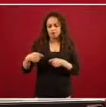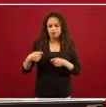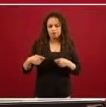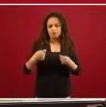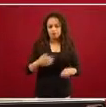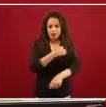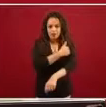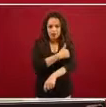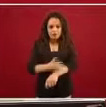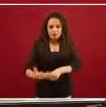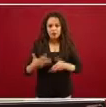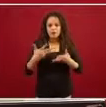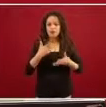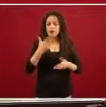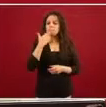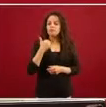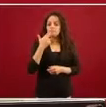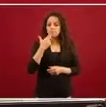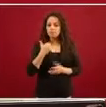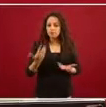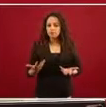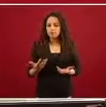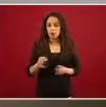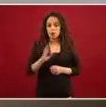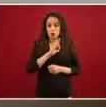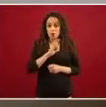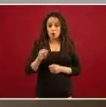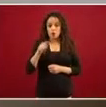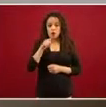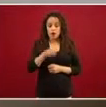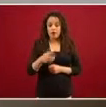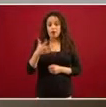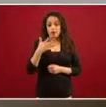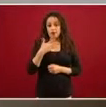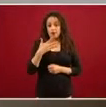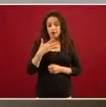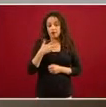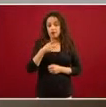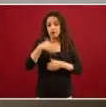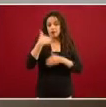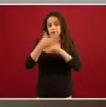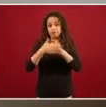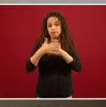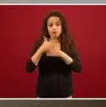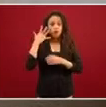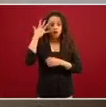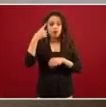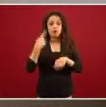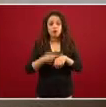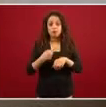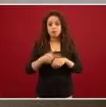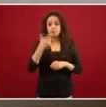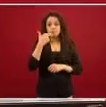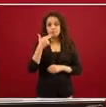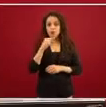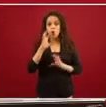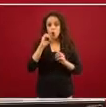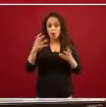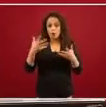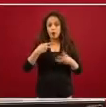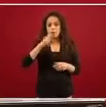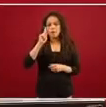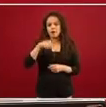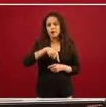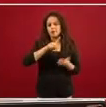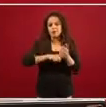have hypertension, or if you have diabetes, or even if your relatives are diabetic and